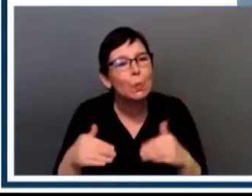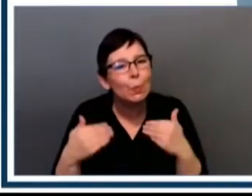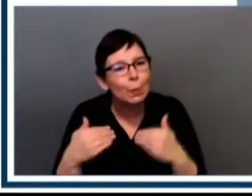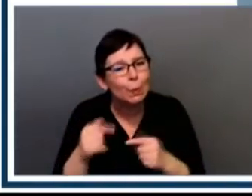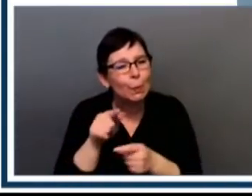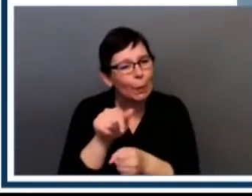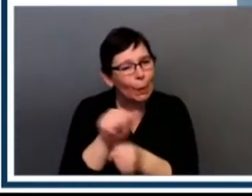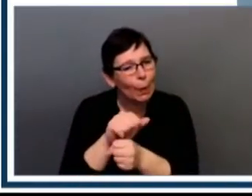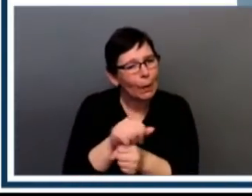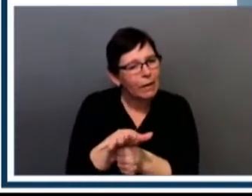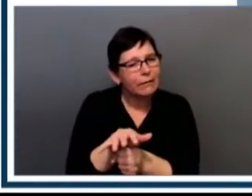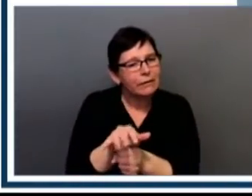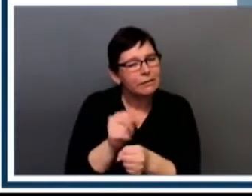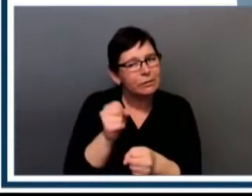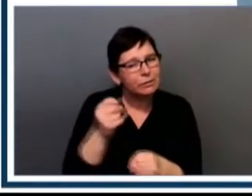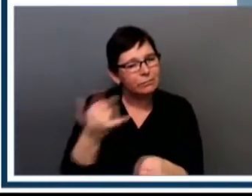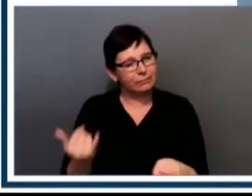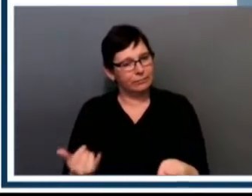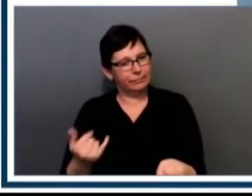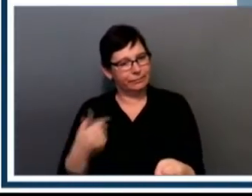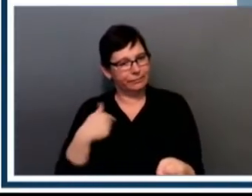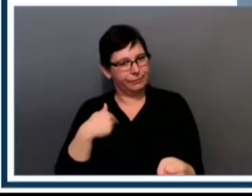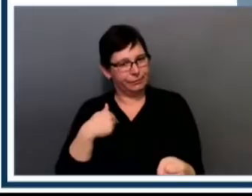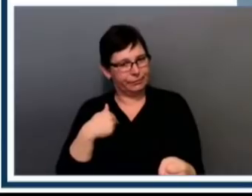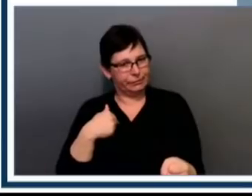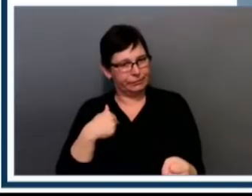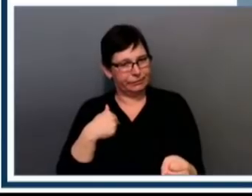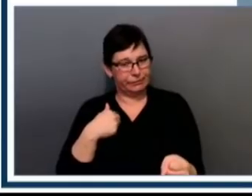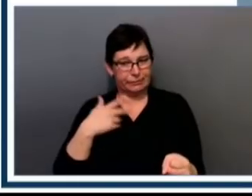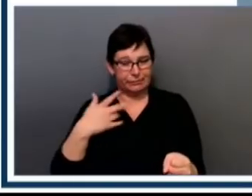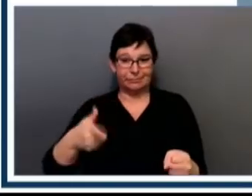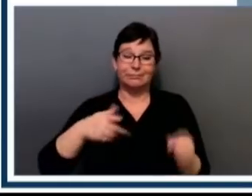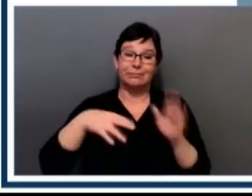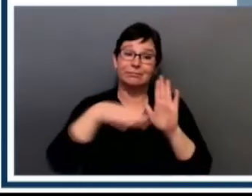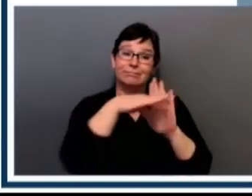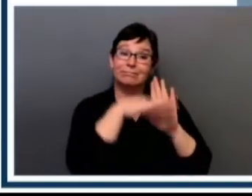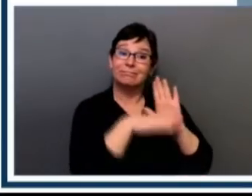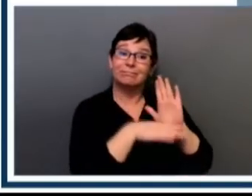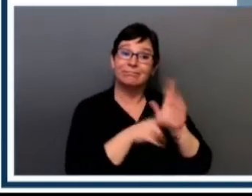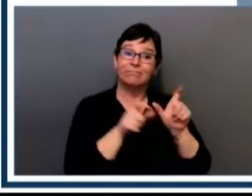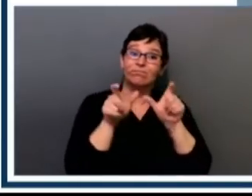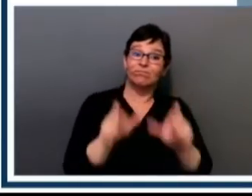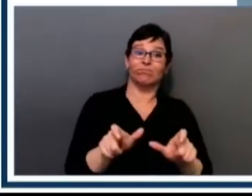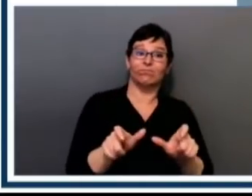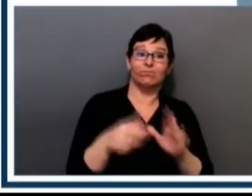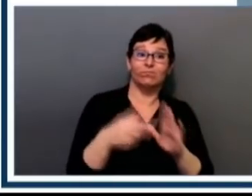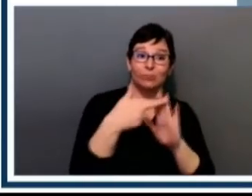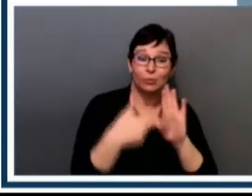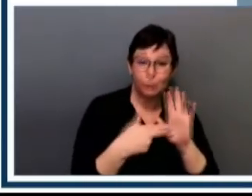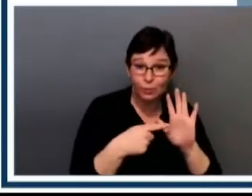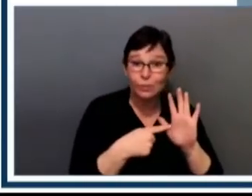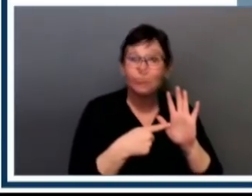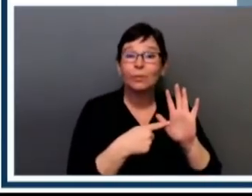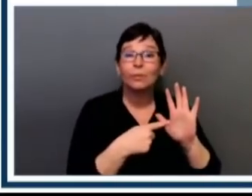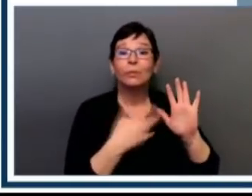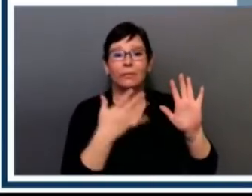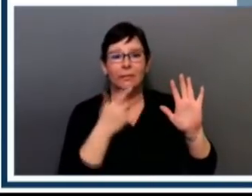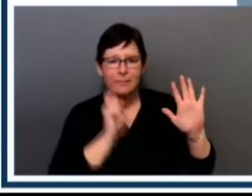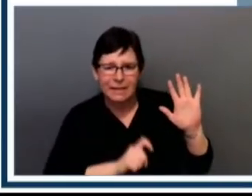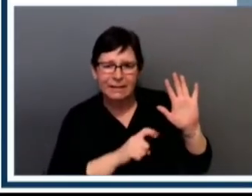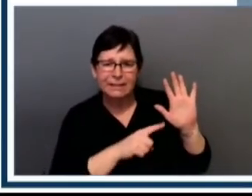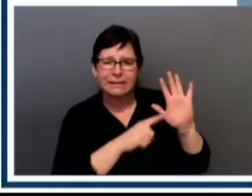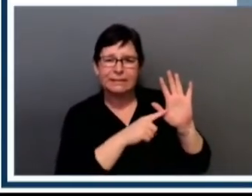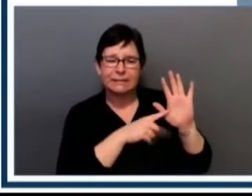taking on each phase in reopening, it takes on a bit more risk, but we can't, keeping the masks as a way to mitigate the risk now